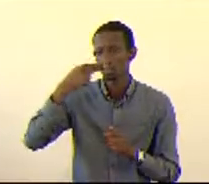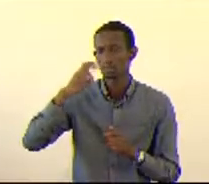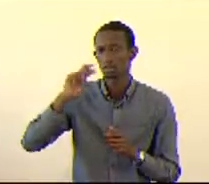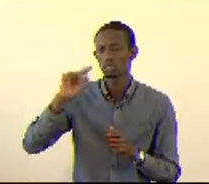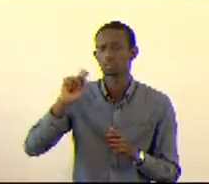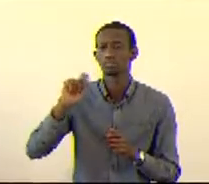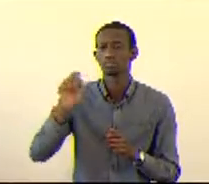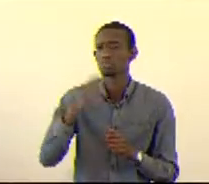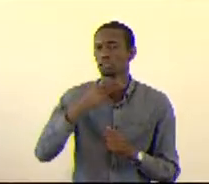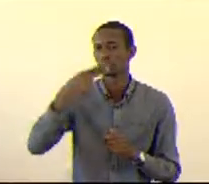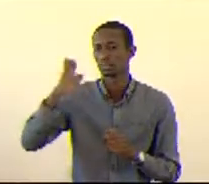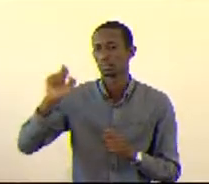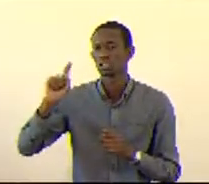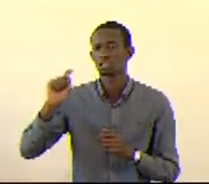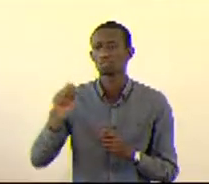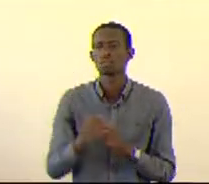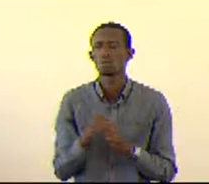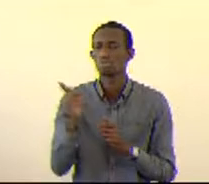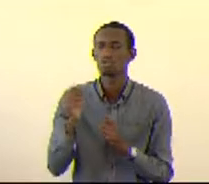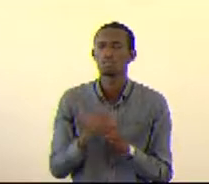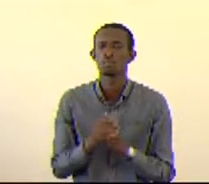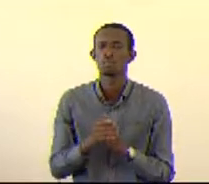okay, the specific latent heat of,